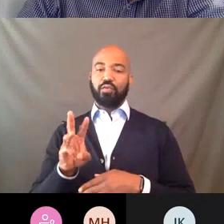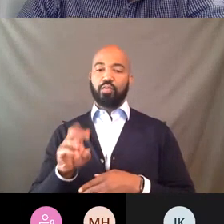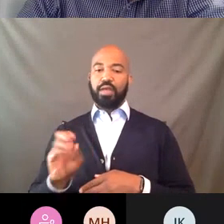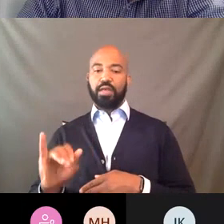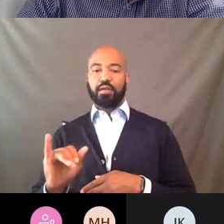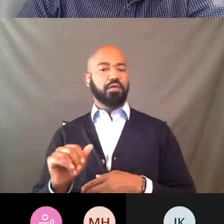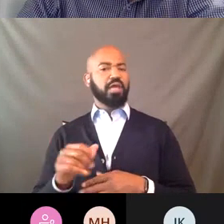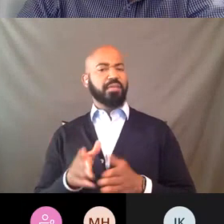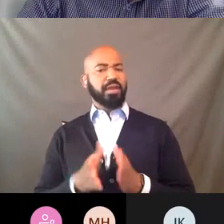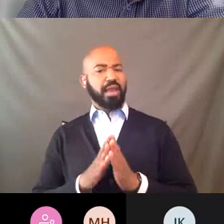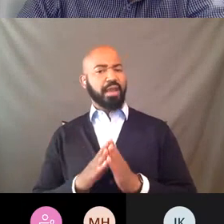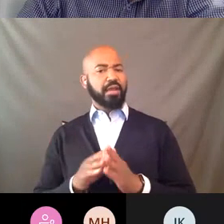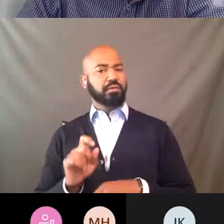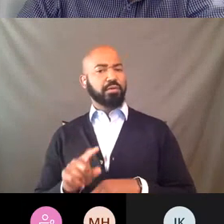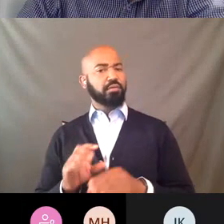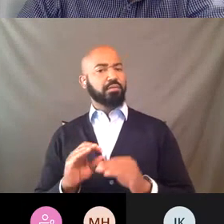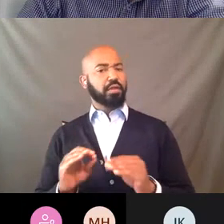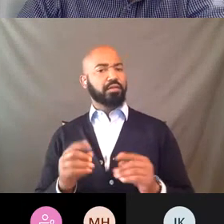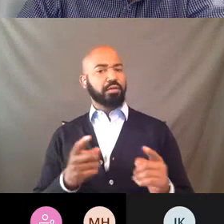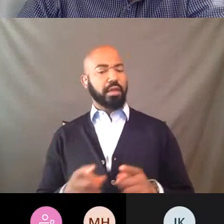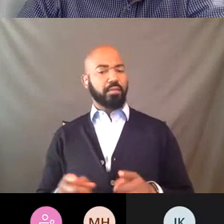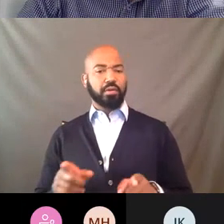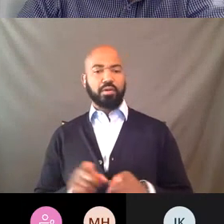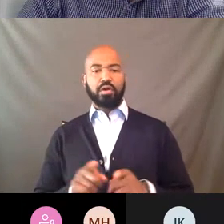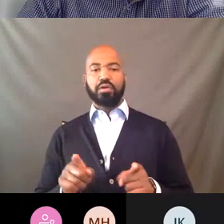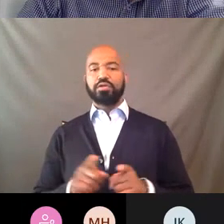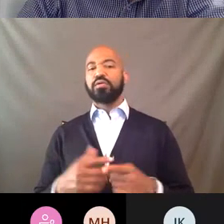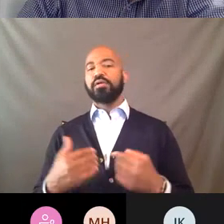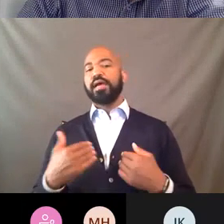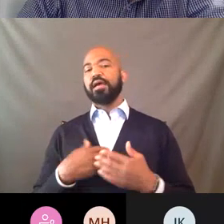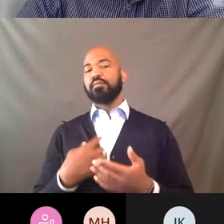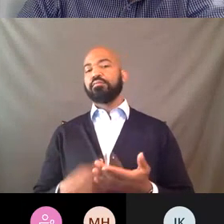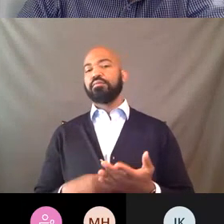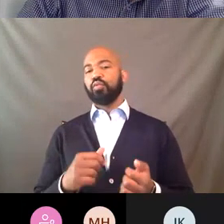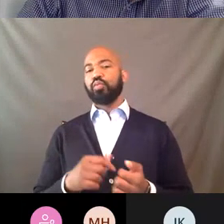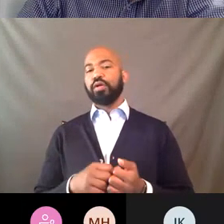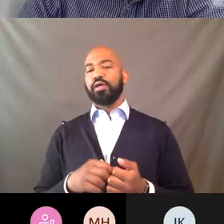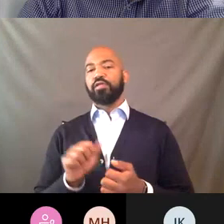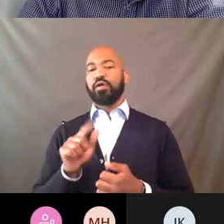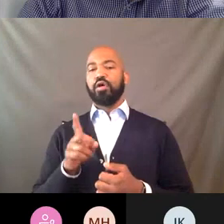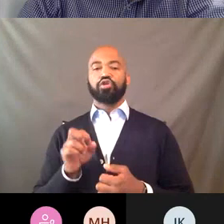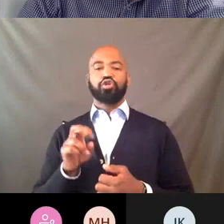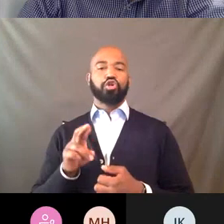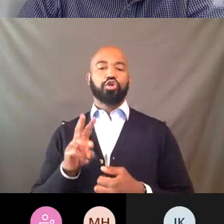And I also had discussions with Alderwoman,